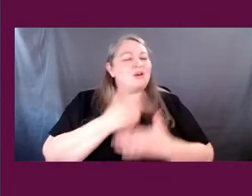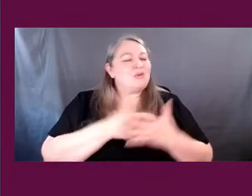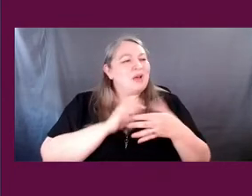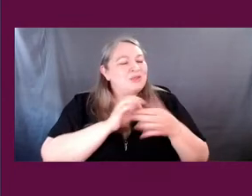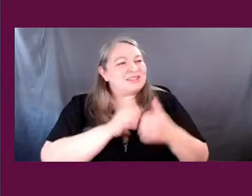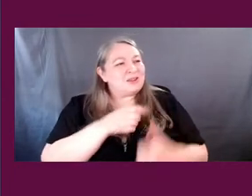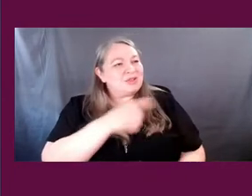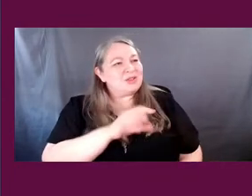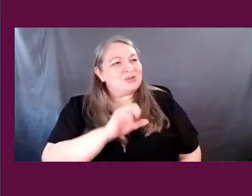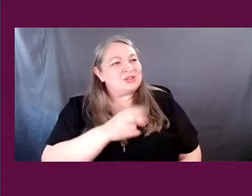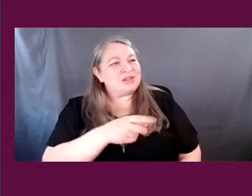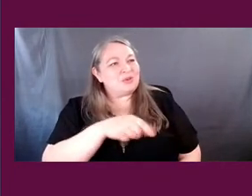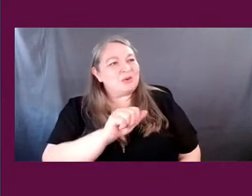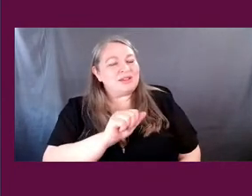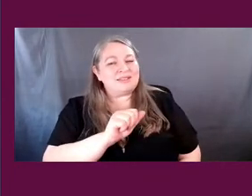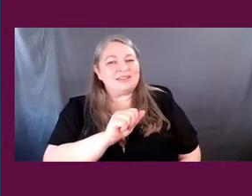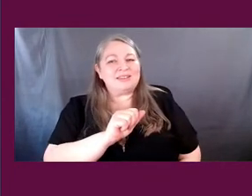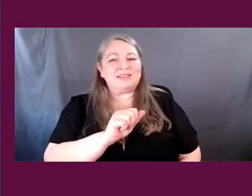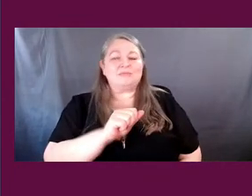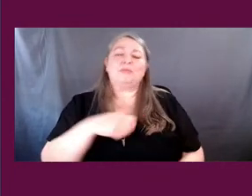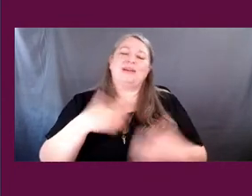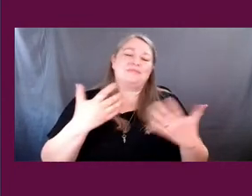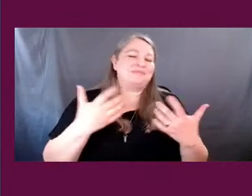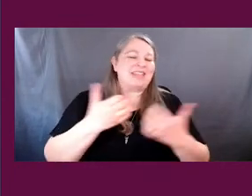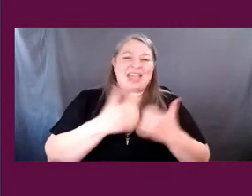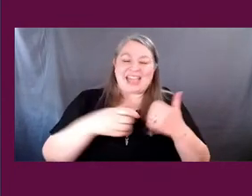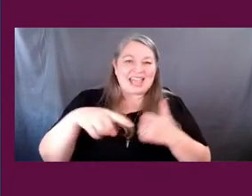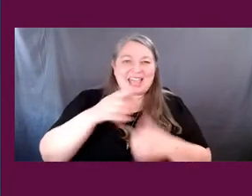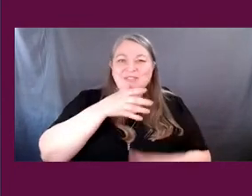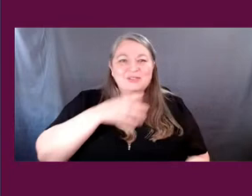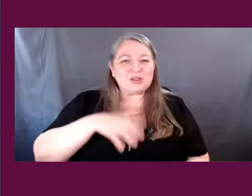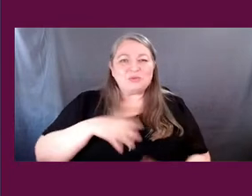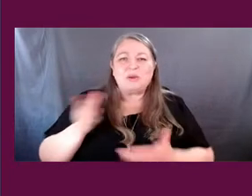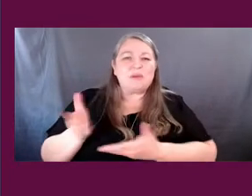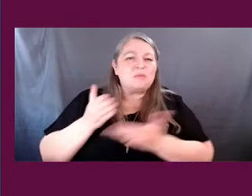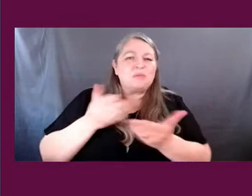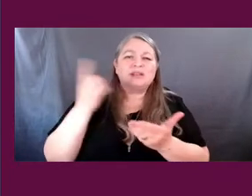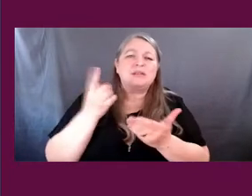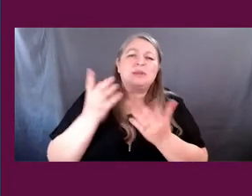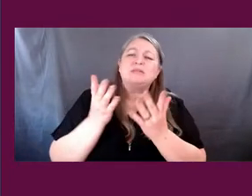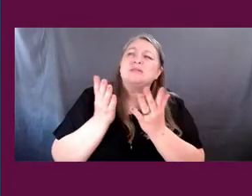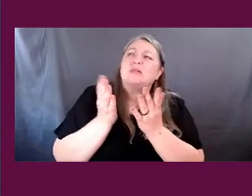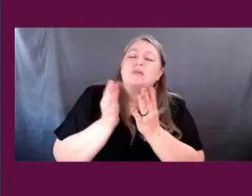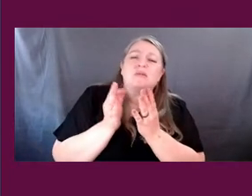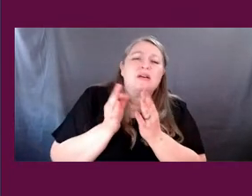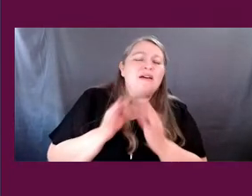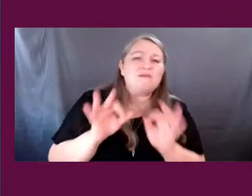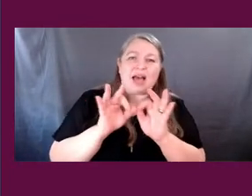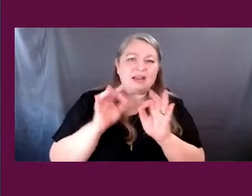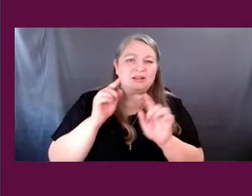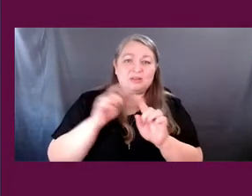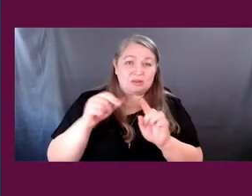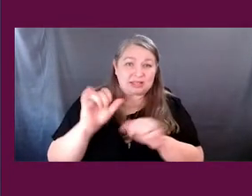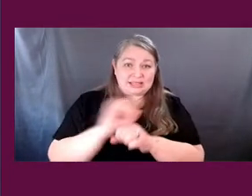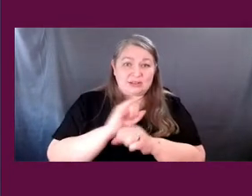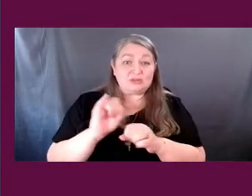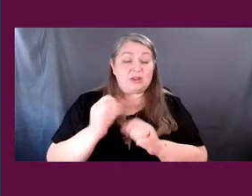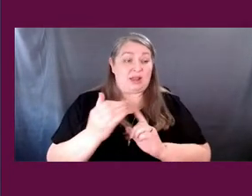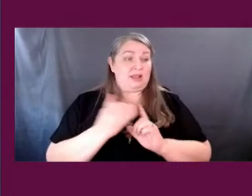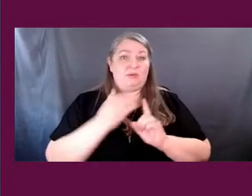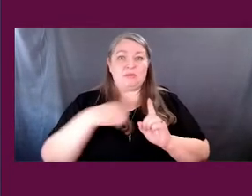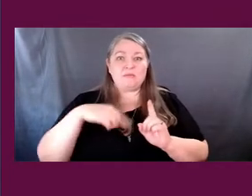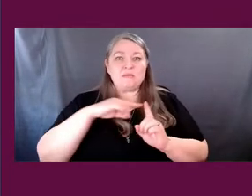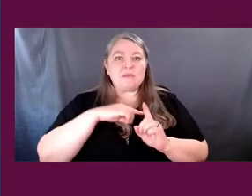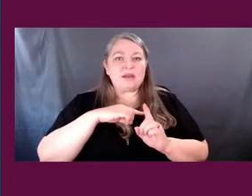Shaniqua? Each of these women brings something so vital to this industry and remind us all how important it